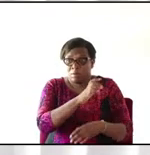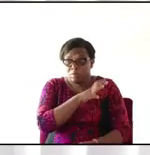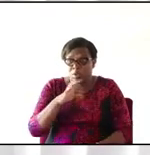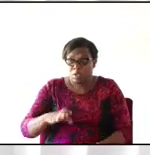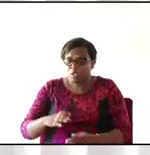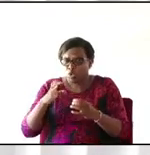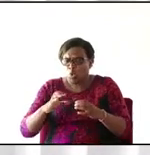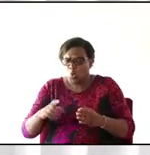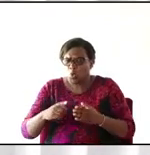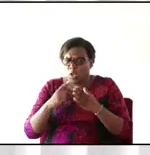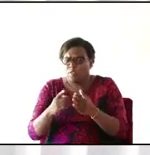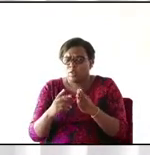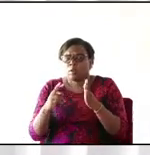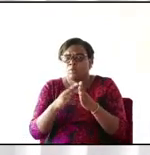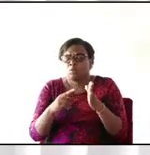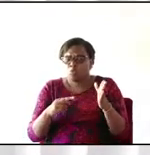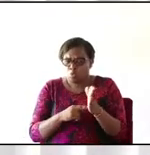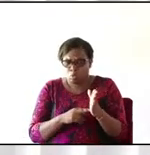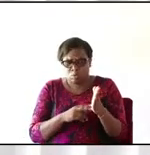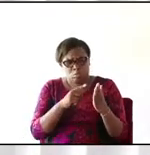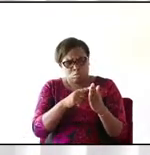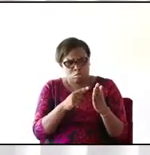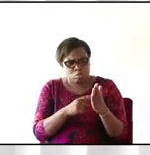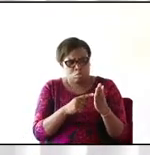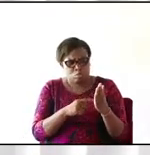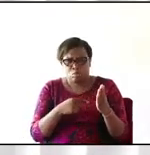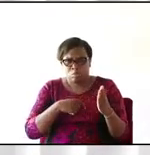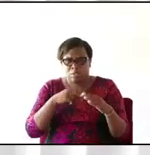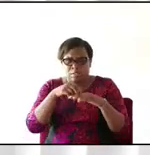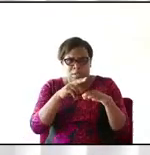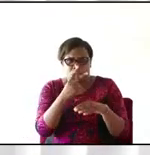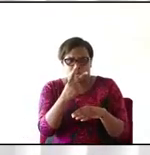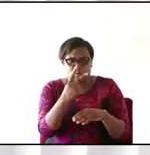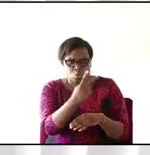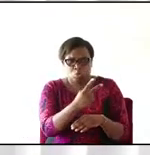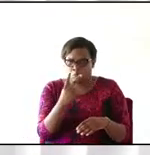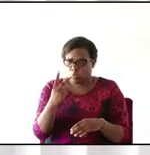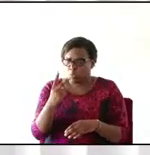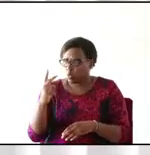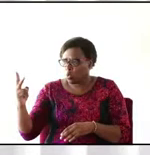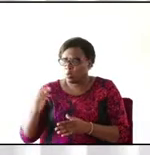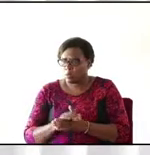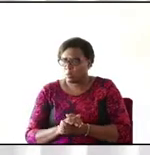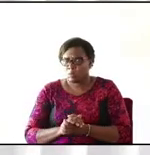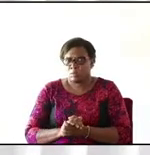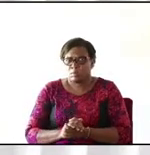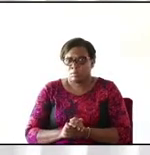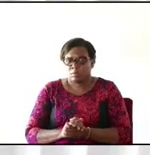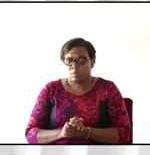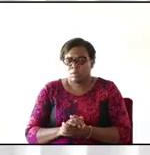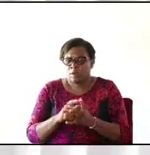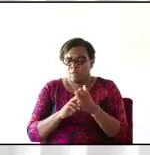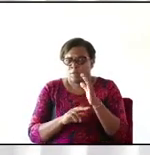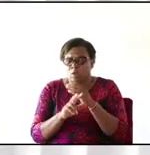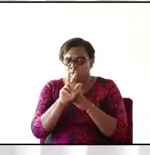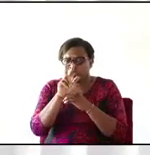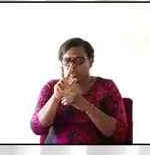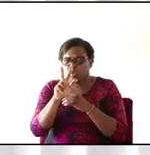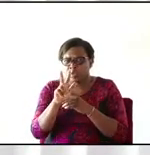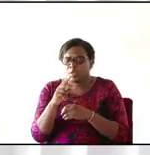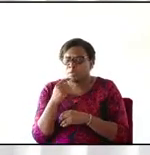instructions as he sends them out in pairs. Verse number 3 of Luke